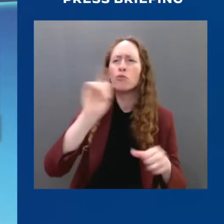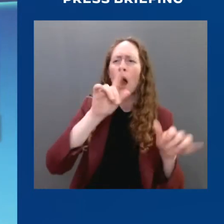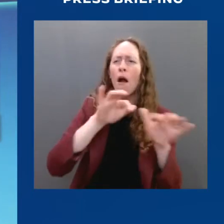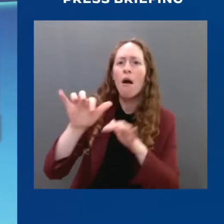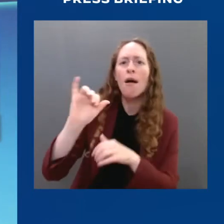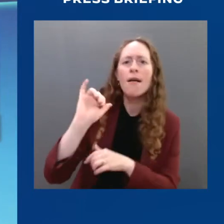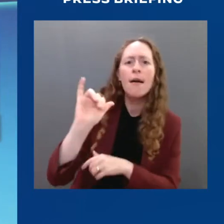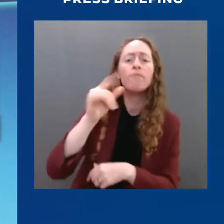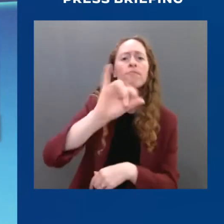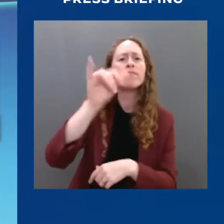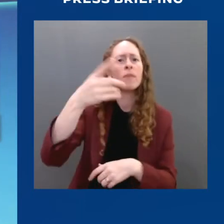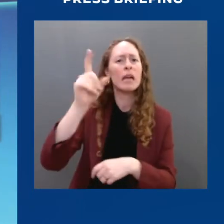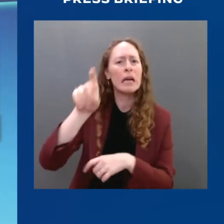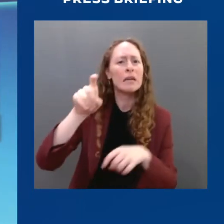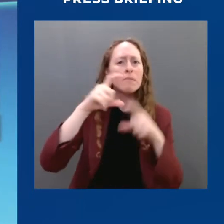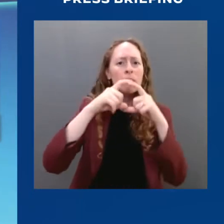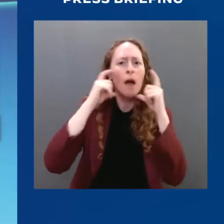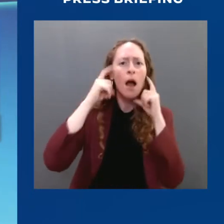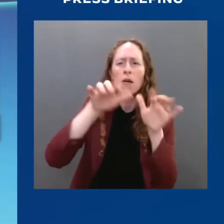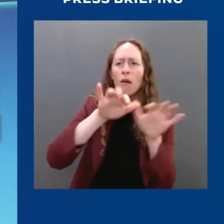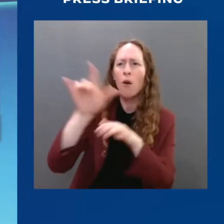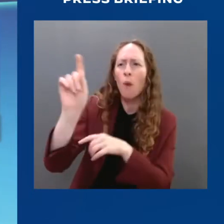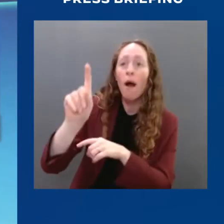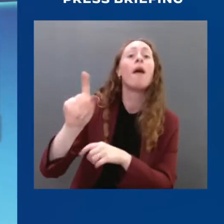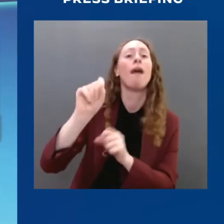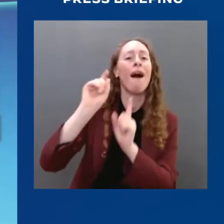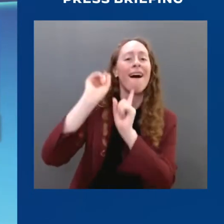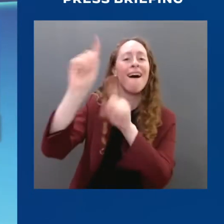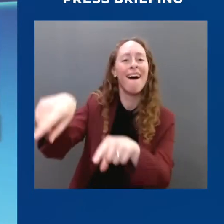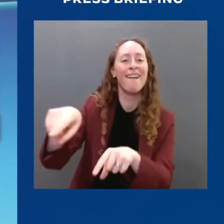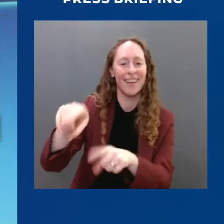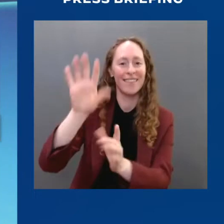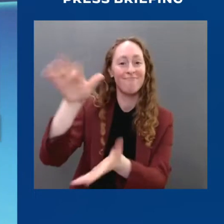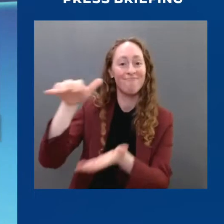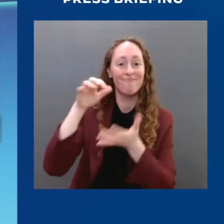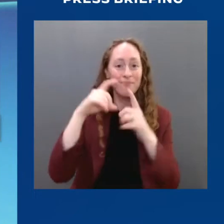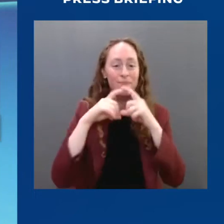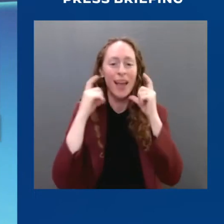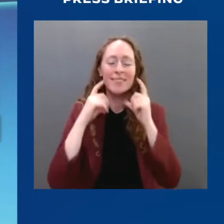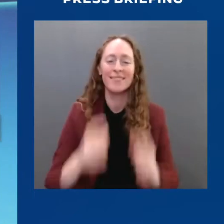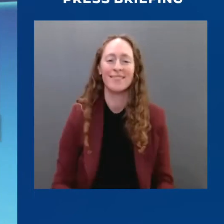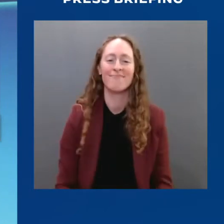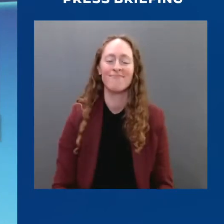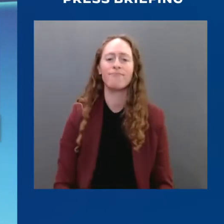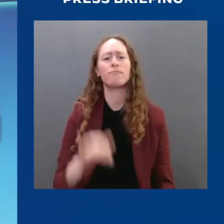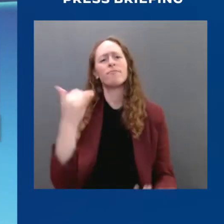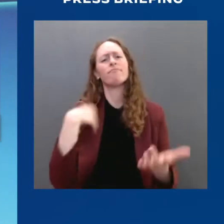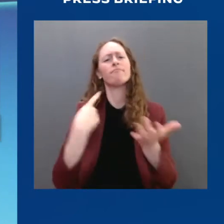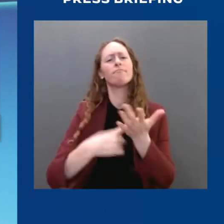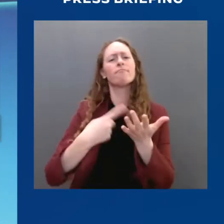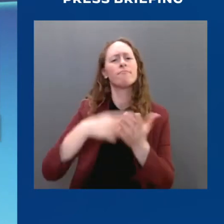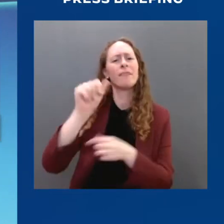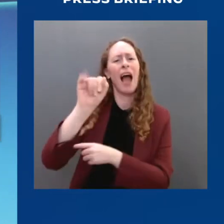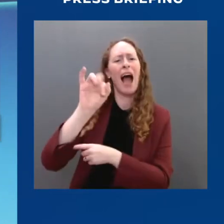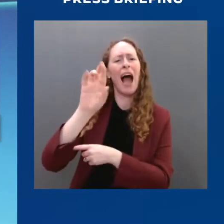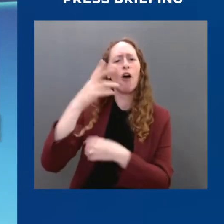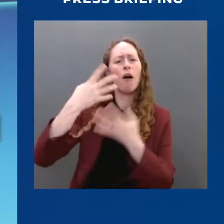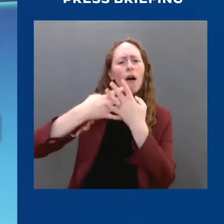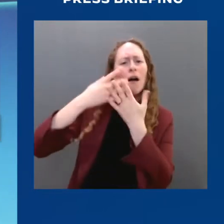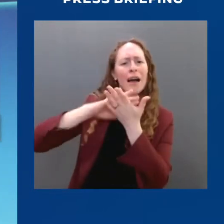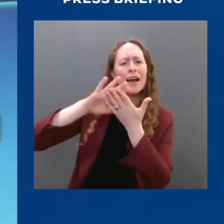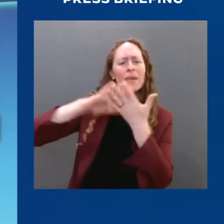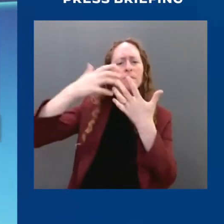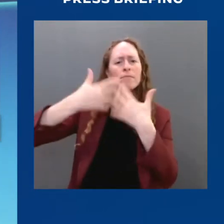talk about ventilation. We know that improving indoor air quality by improving ventilation, putting in indoor air purifiers, they can